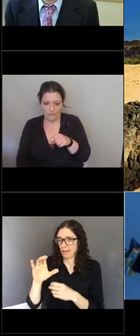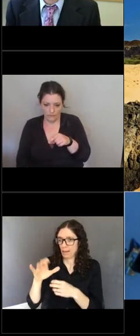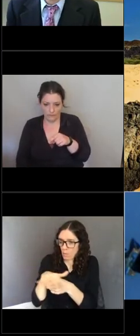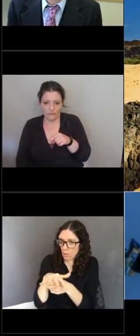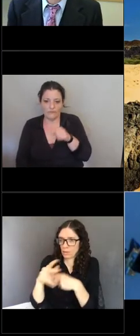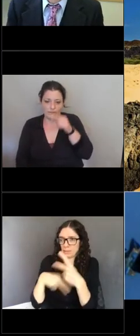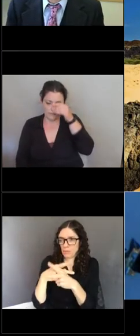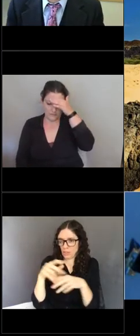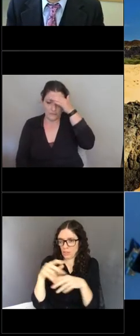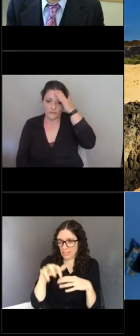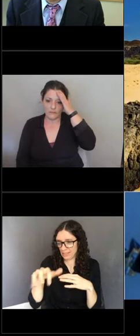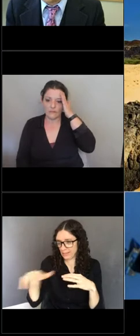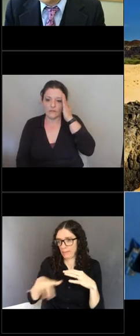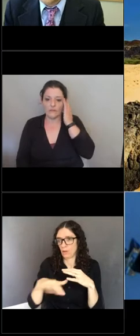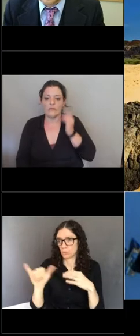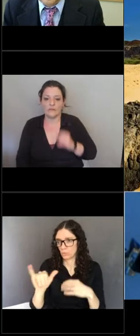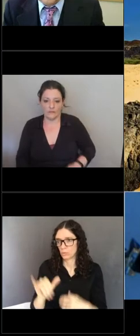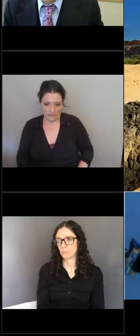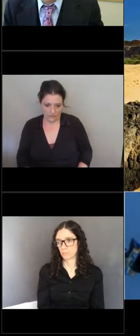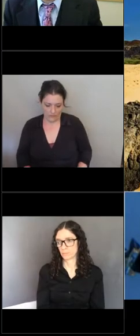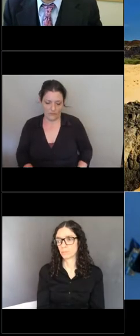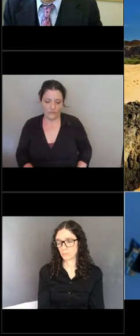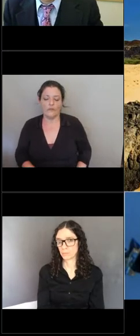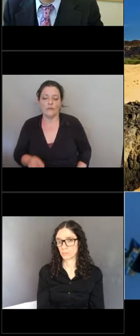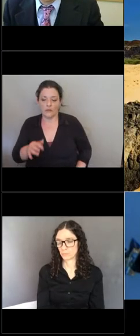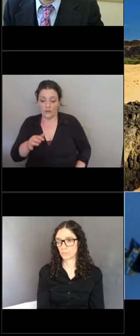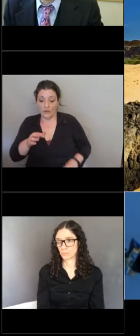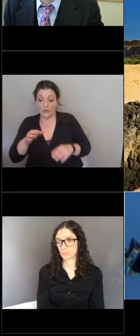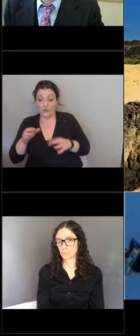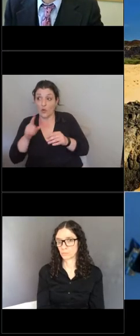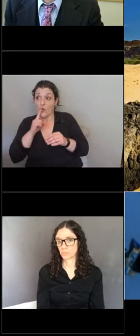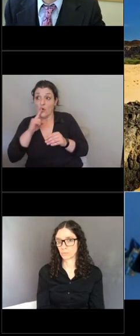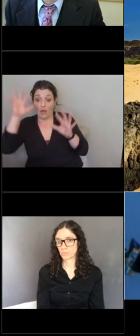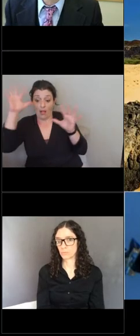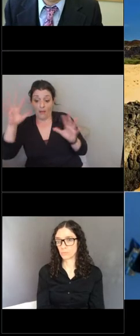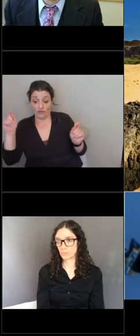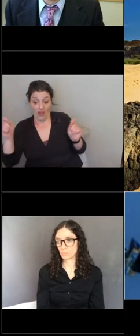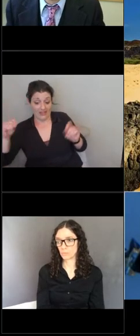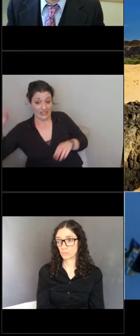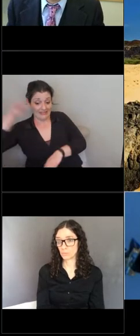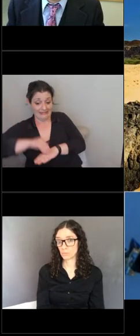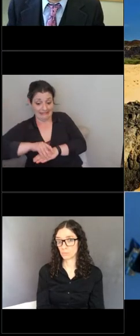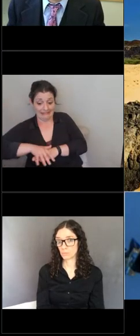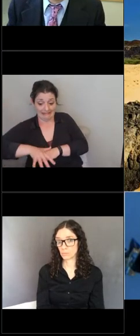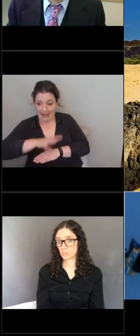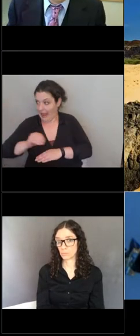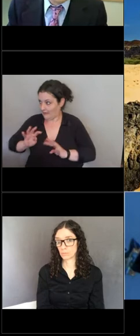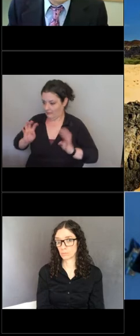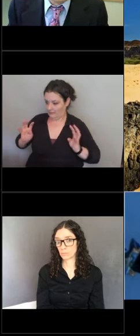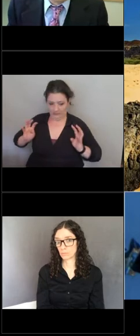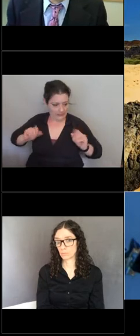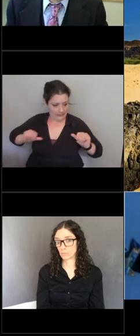and understanding that as things change and the conditions change, they must be prepared to tackle them head on.